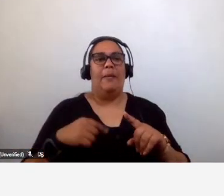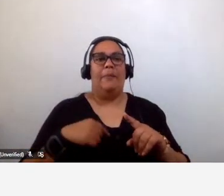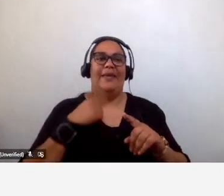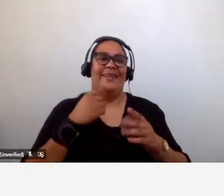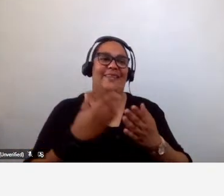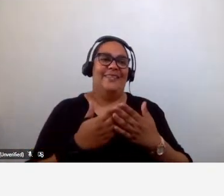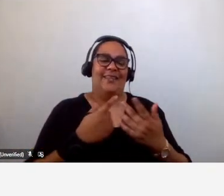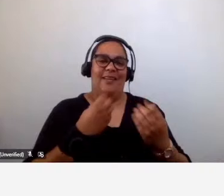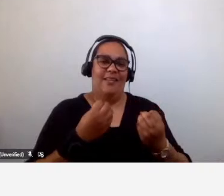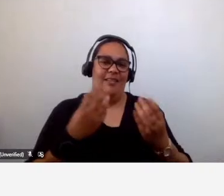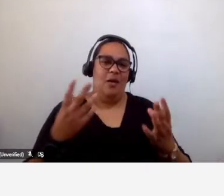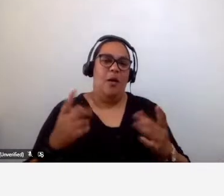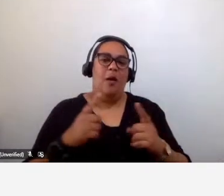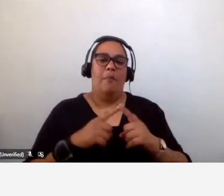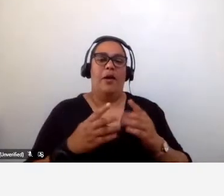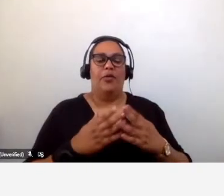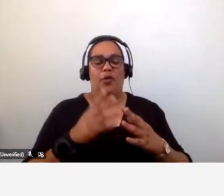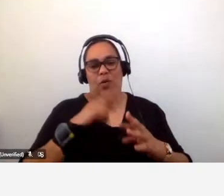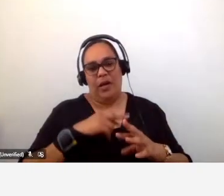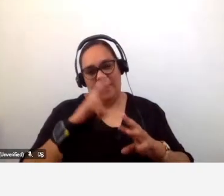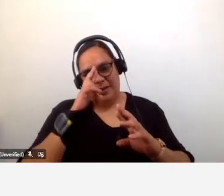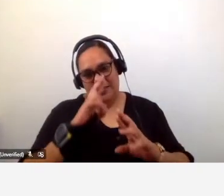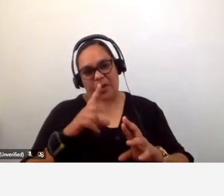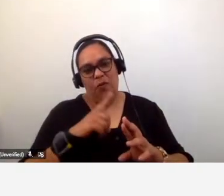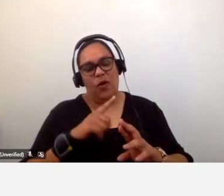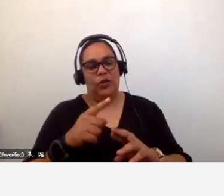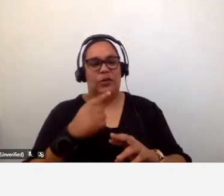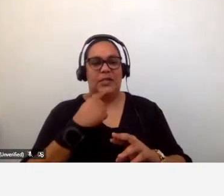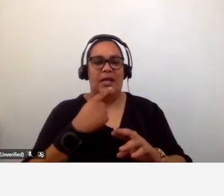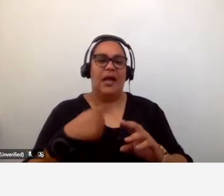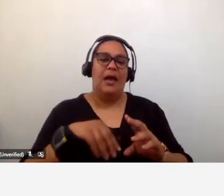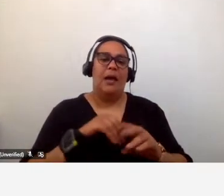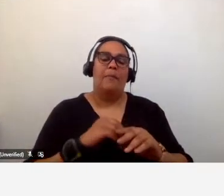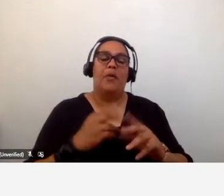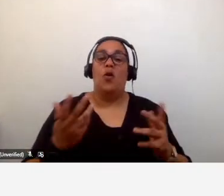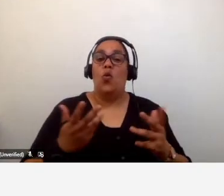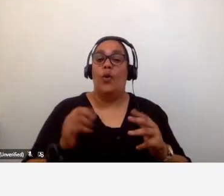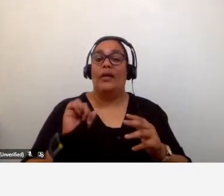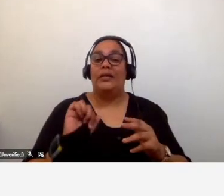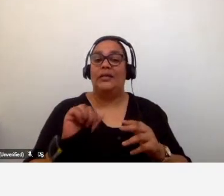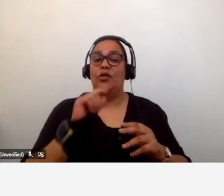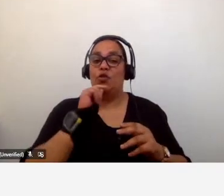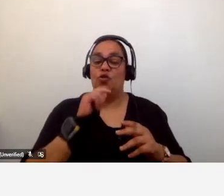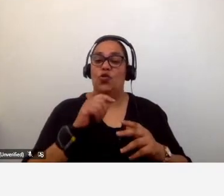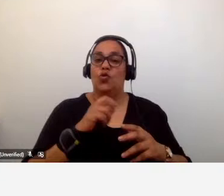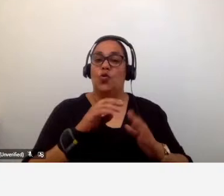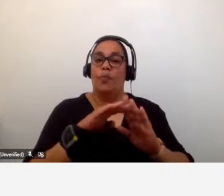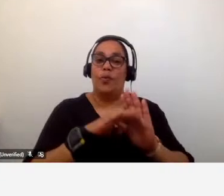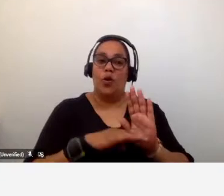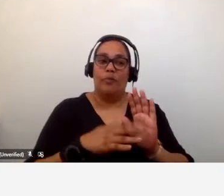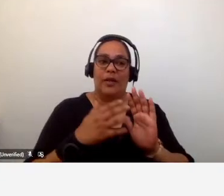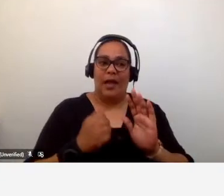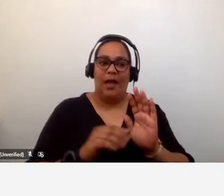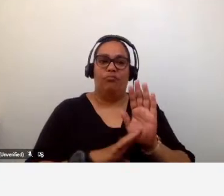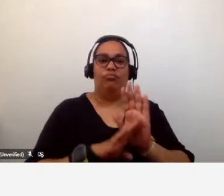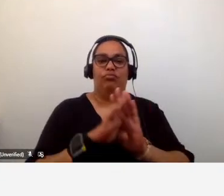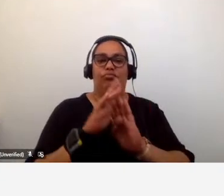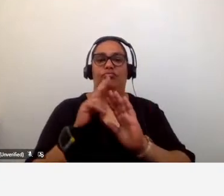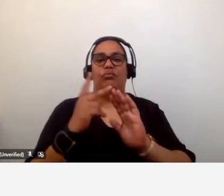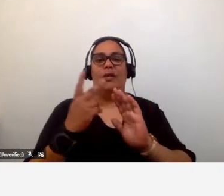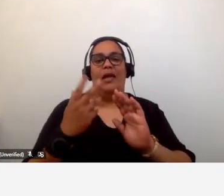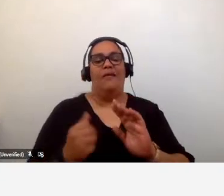but I respect you because you said that now in terms of where these actually problems emanate from, you say let